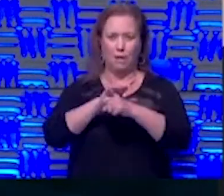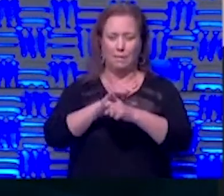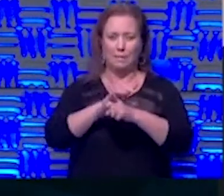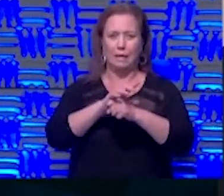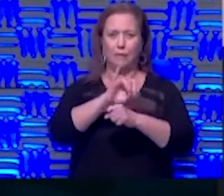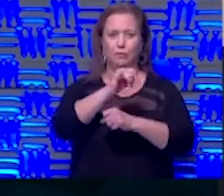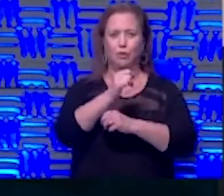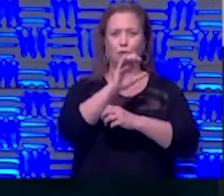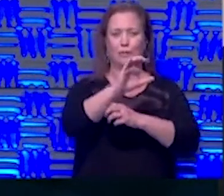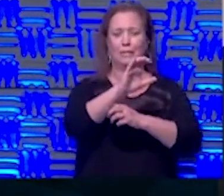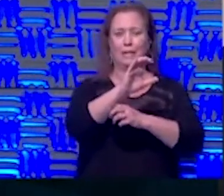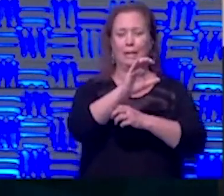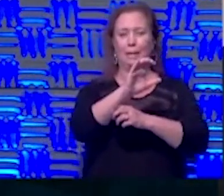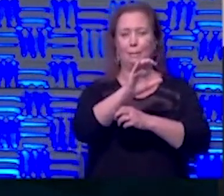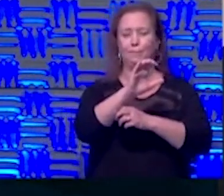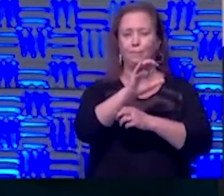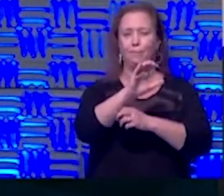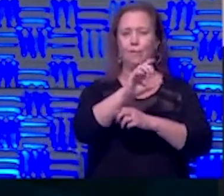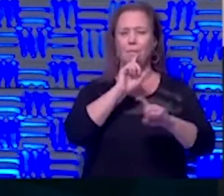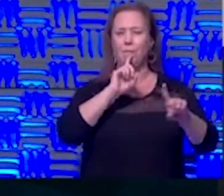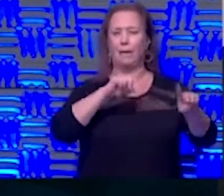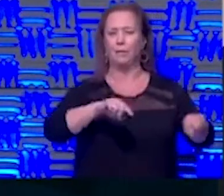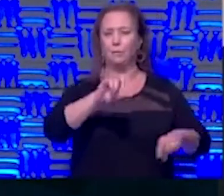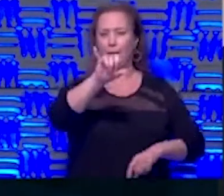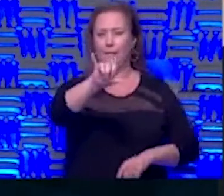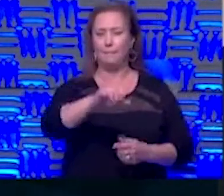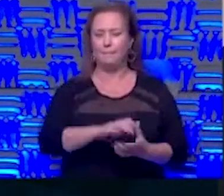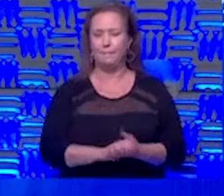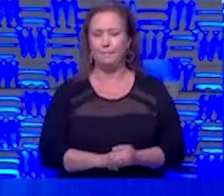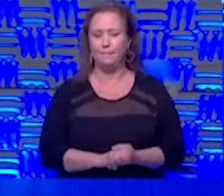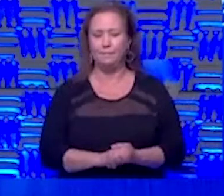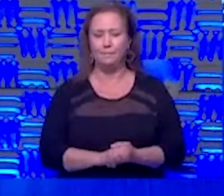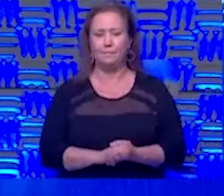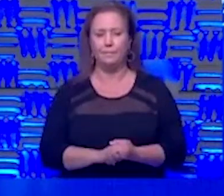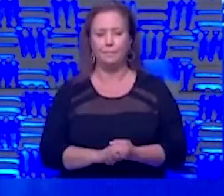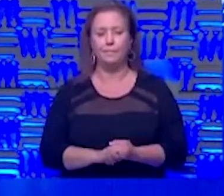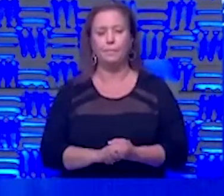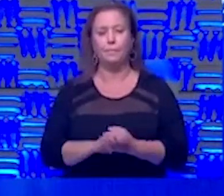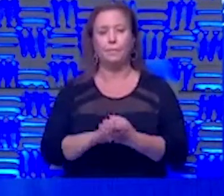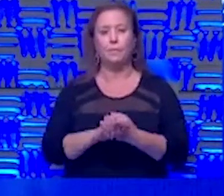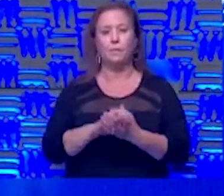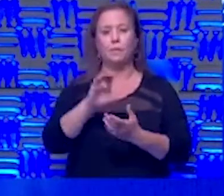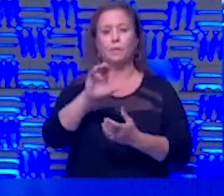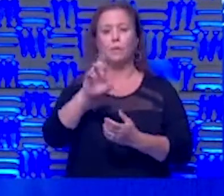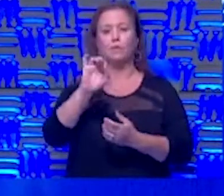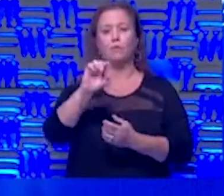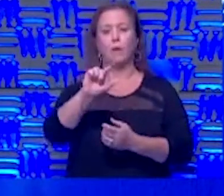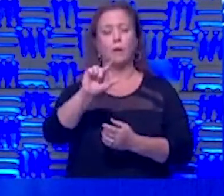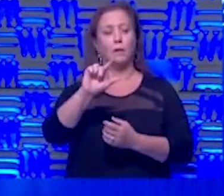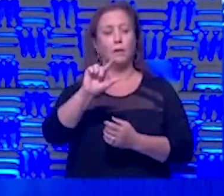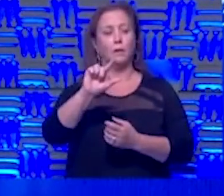Junction City and get you the answer to that. Thank you. Craig wants to know. To Brian, we can answer